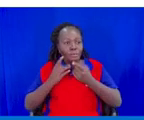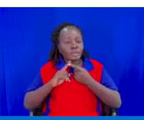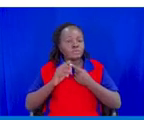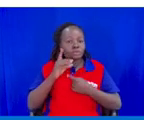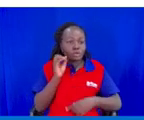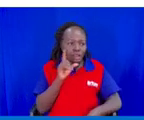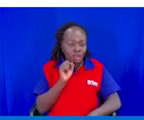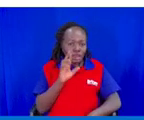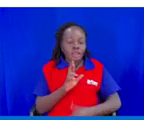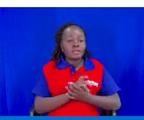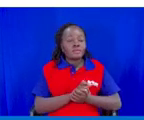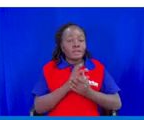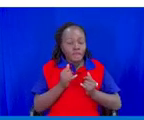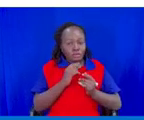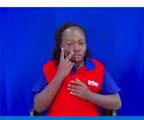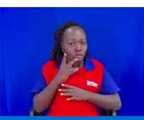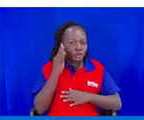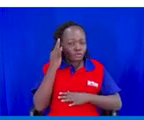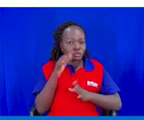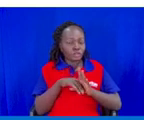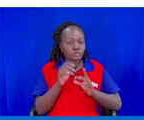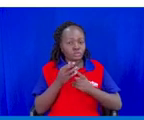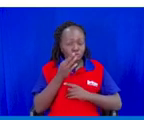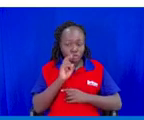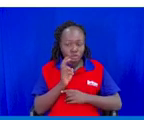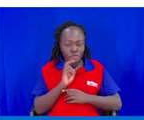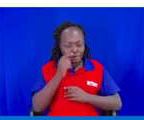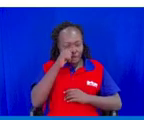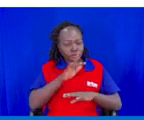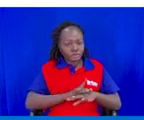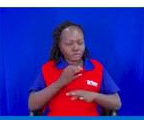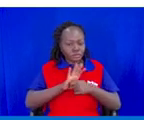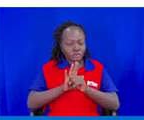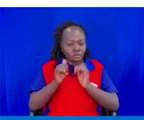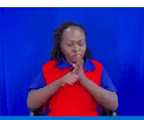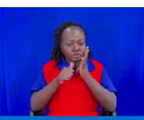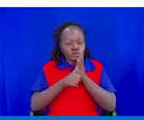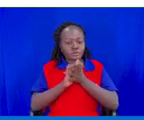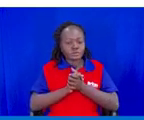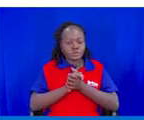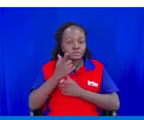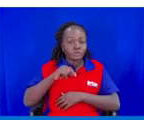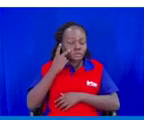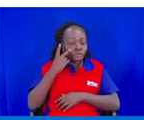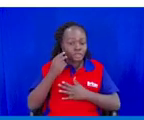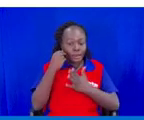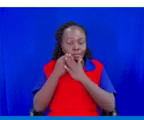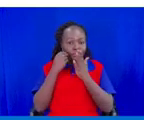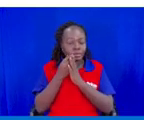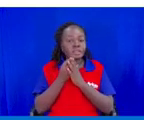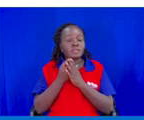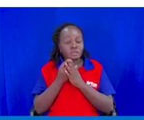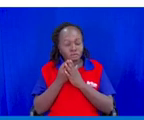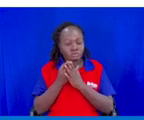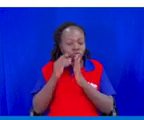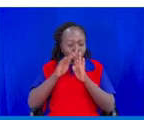dollar. By looking forward to 2020, because of the effect of COVID-19, we've seen the shilling already depreciating